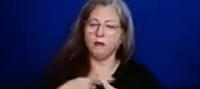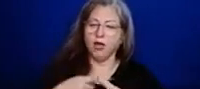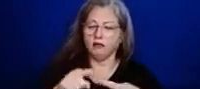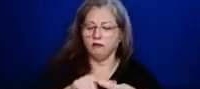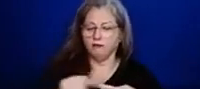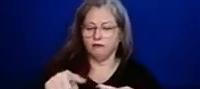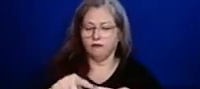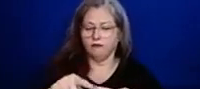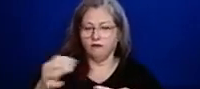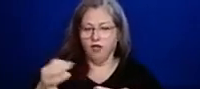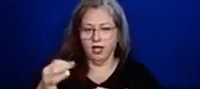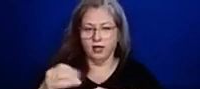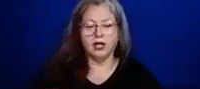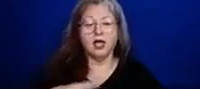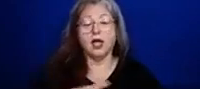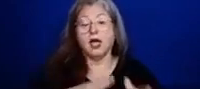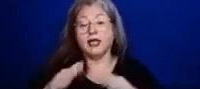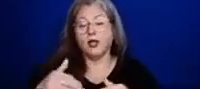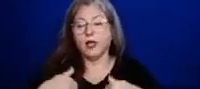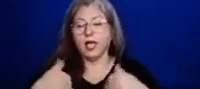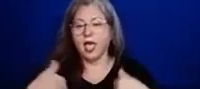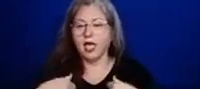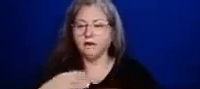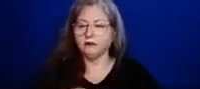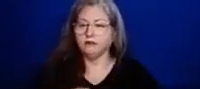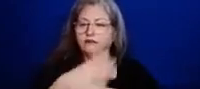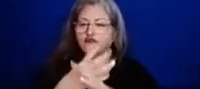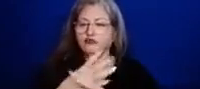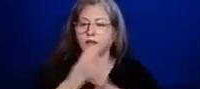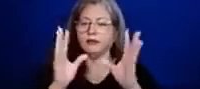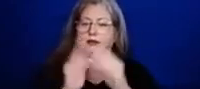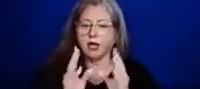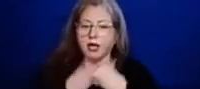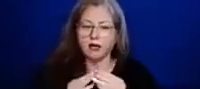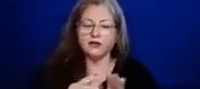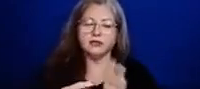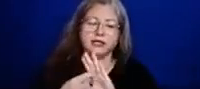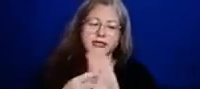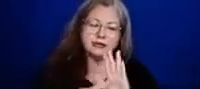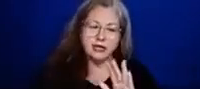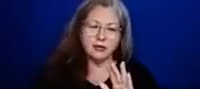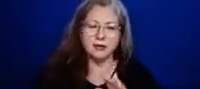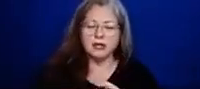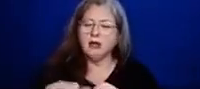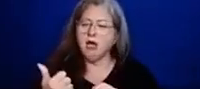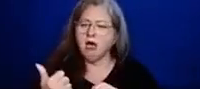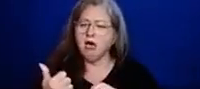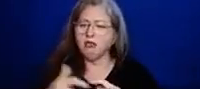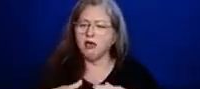then we have the streaming conferences and exhibits and many other events